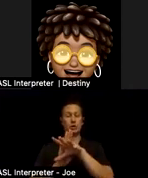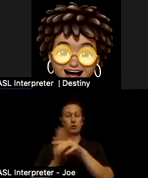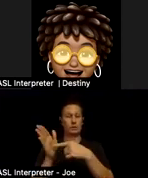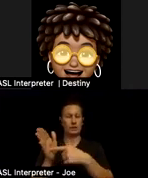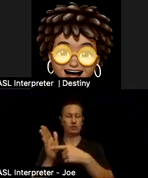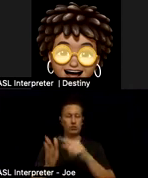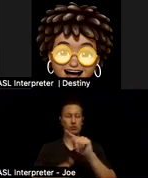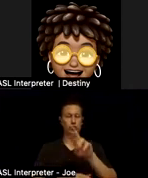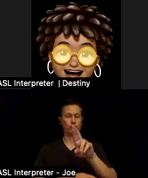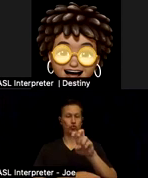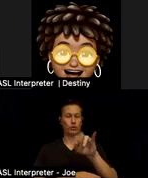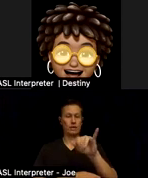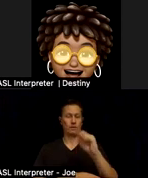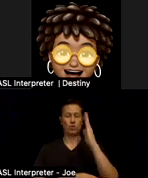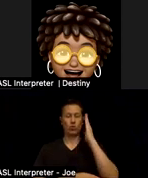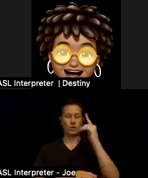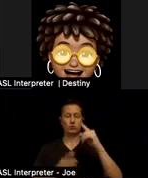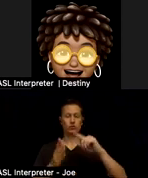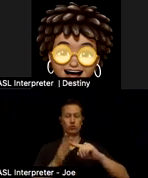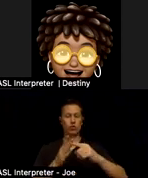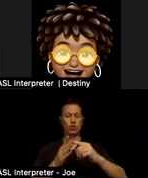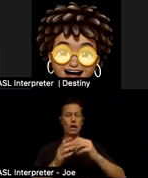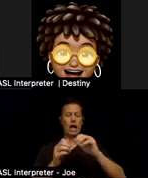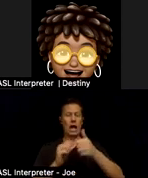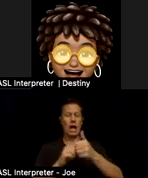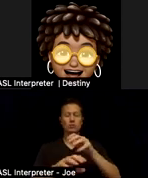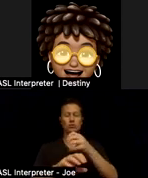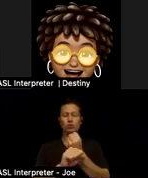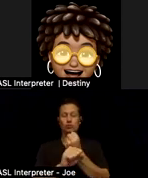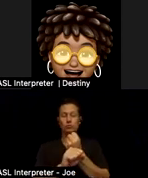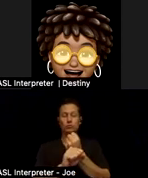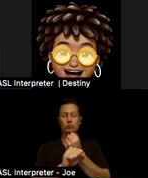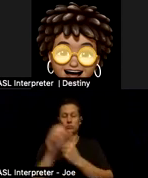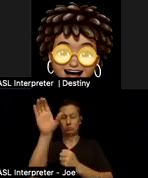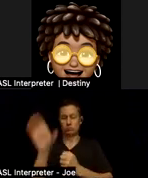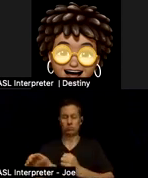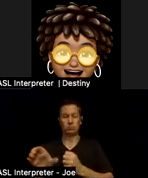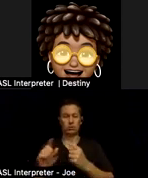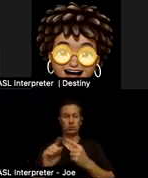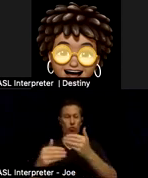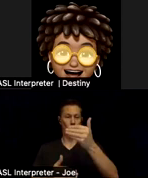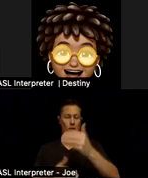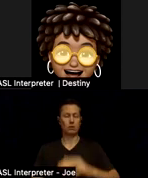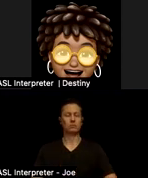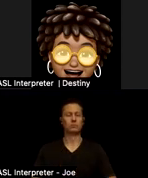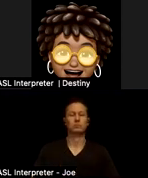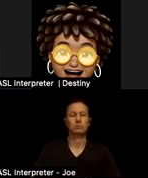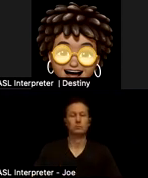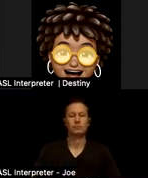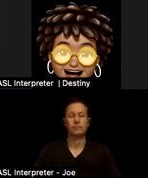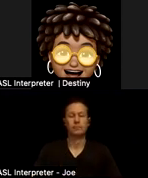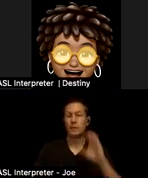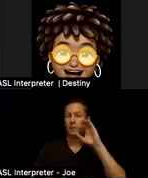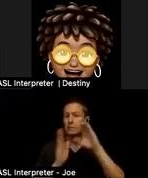how that credenza gets anchored. But before we do that, I want to point out these images that